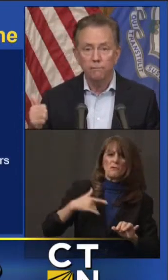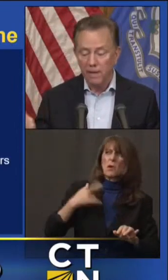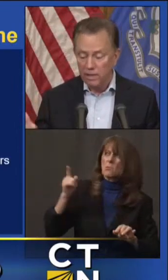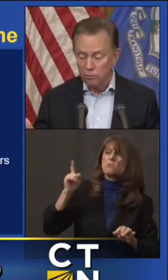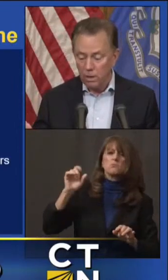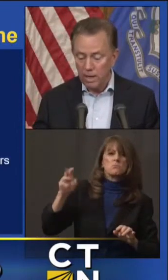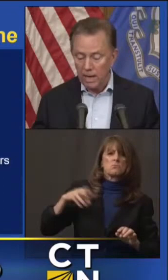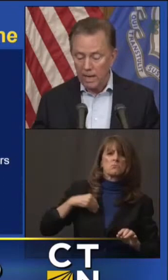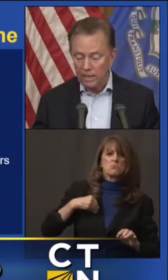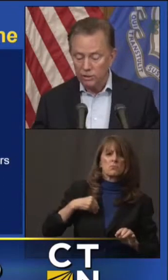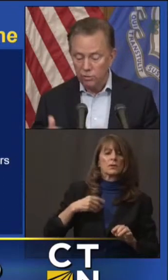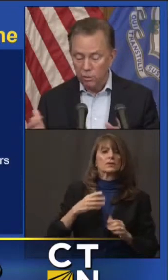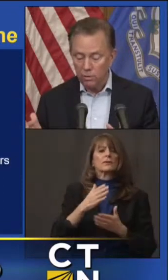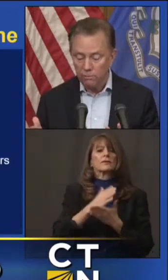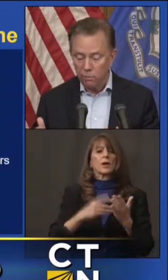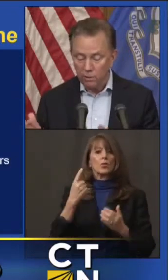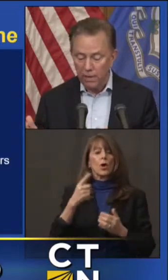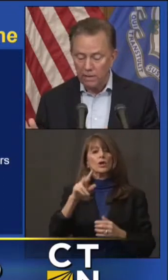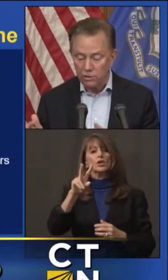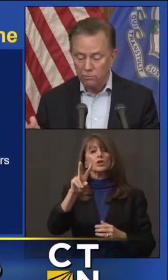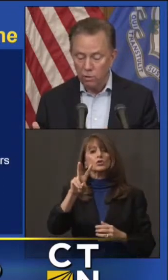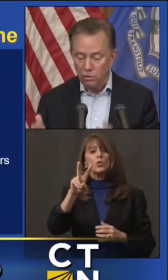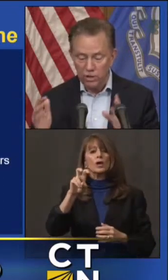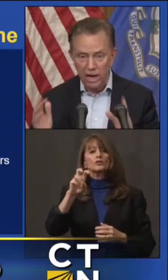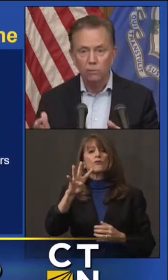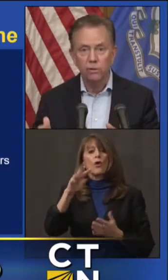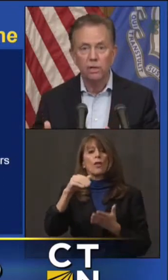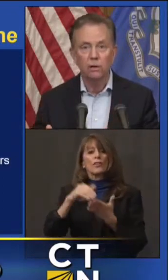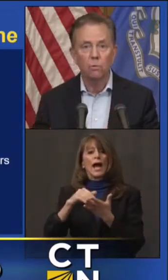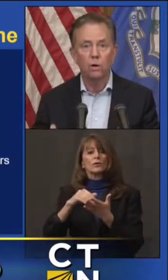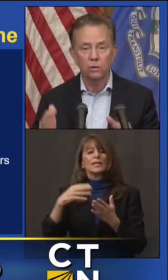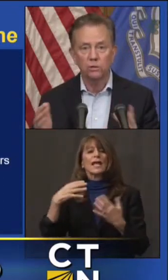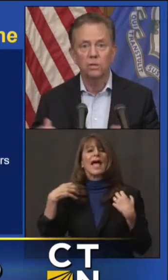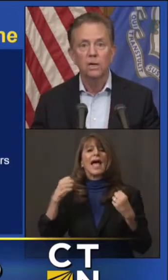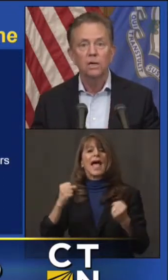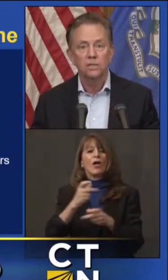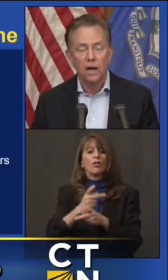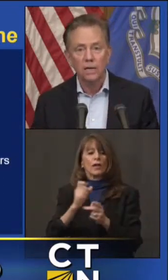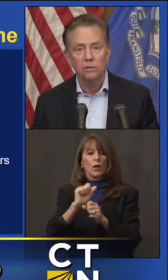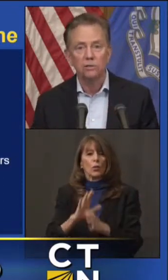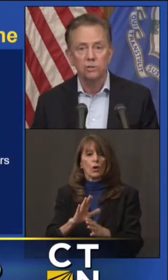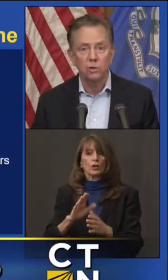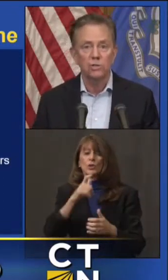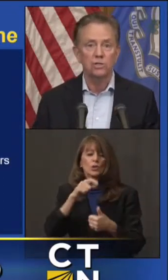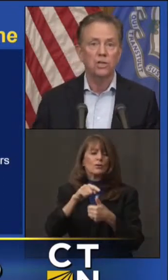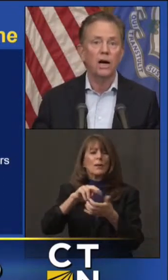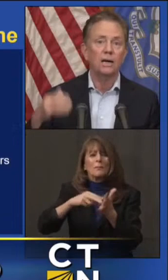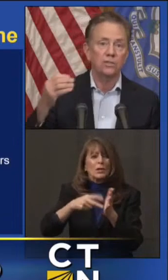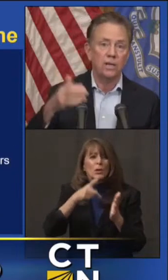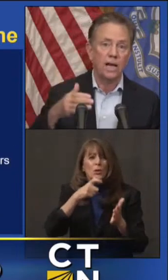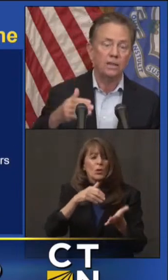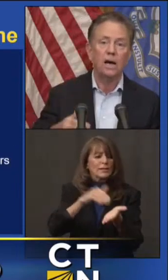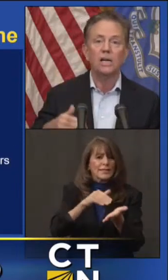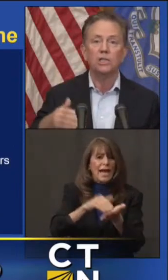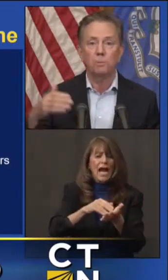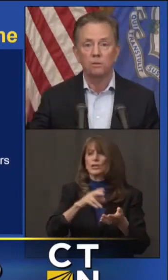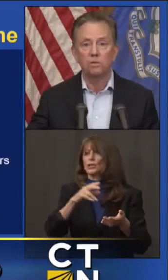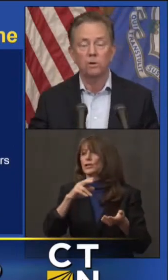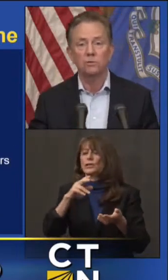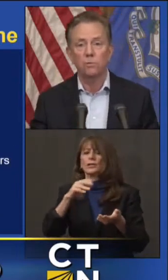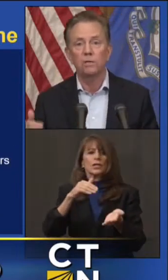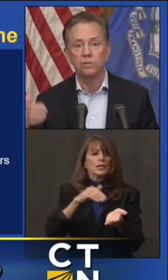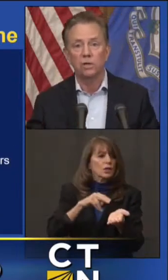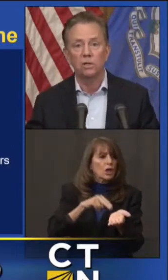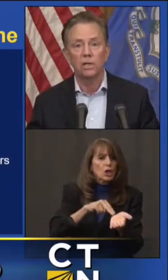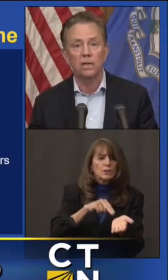one, Phase 1A, 204,000 workers, healthcare workers, doctors, nurses, docs at the hospitals